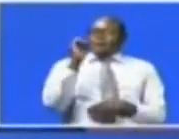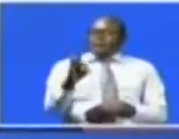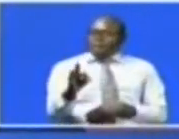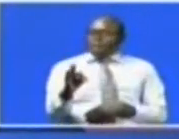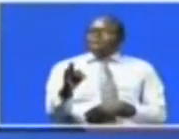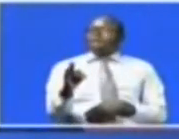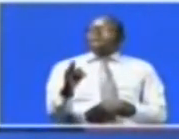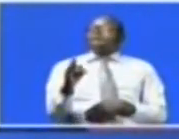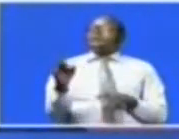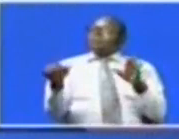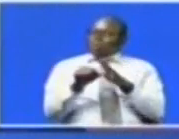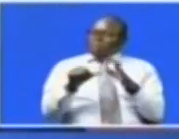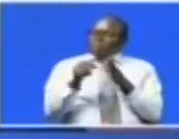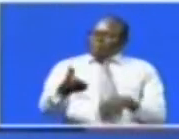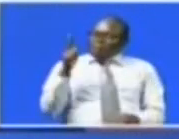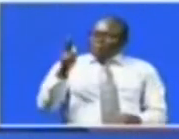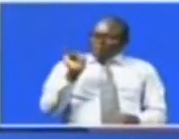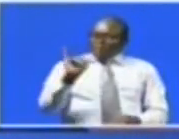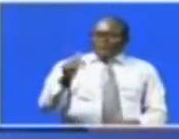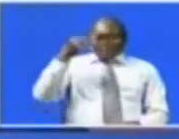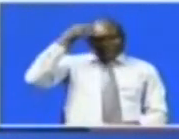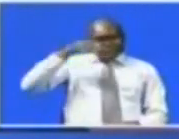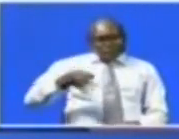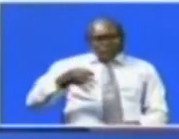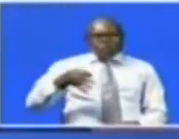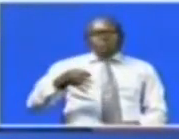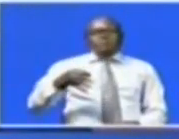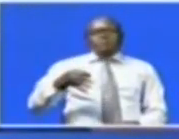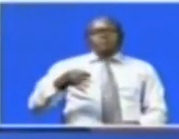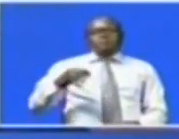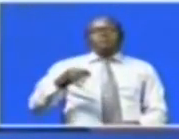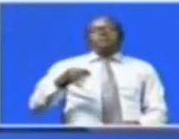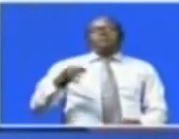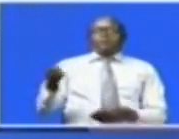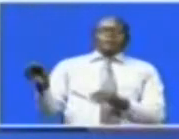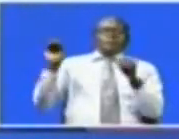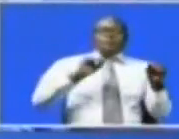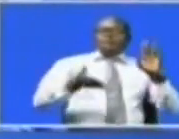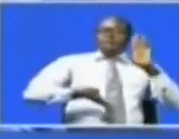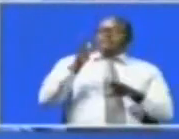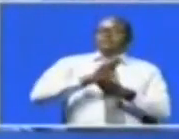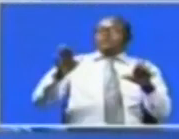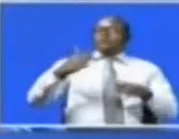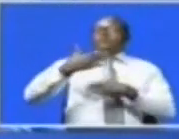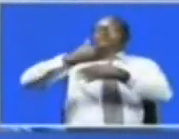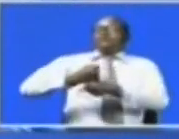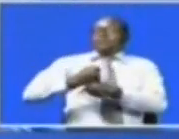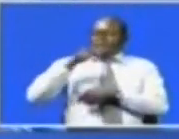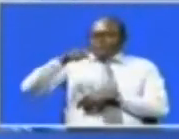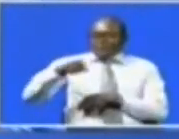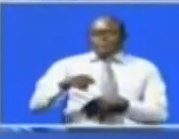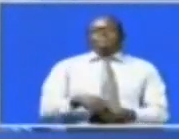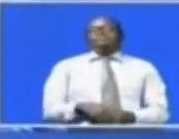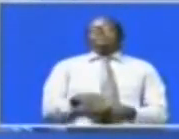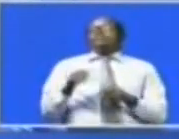push comes to shove and you go to squeeze the trigger, that decision flies at about 800 meters per second. You do not want to trust this kind